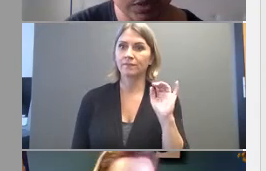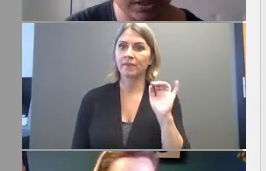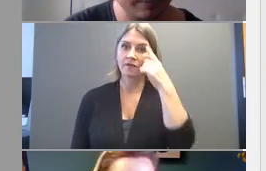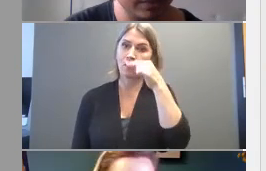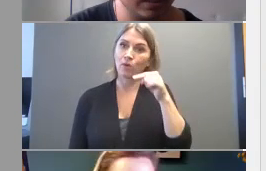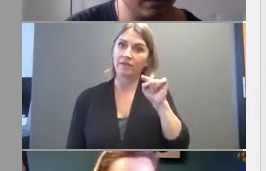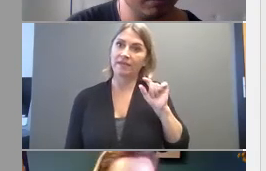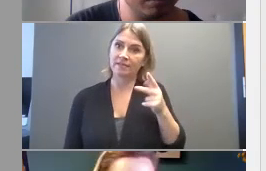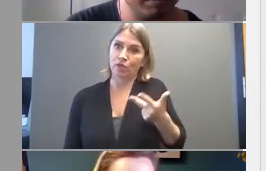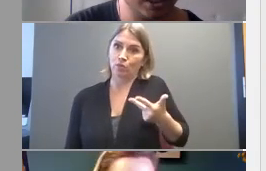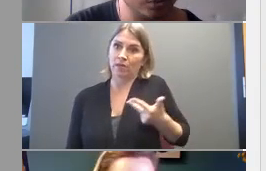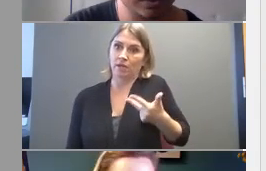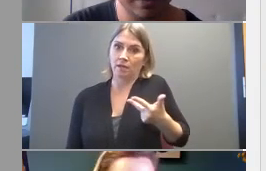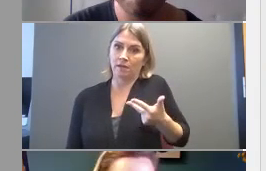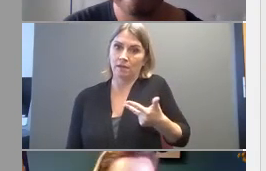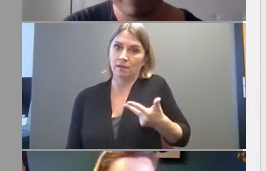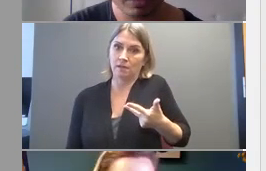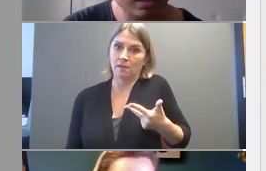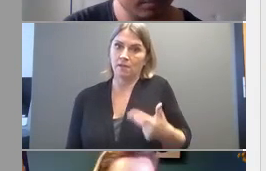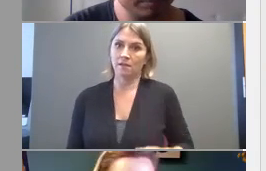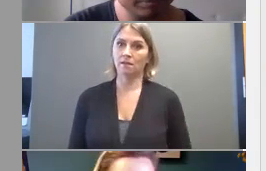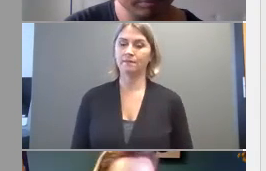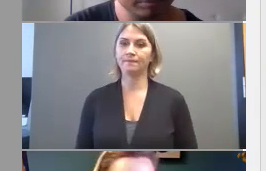these three meta nodes.